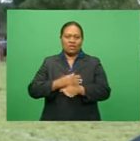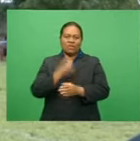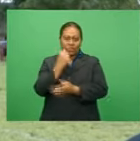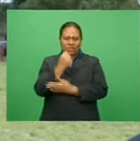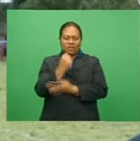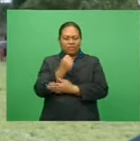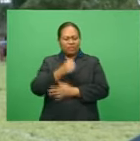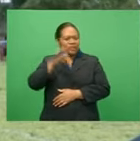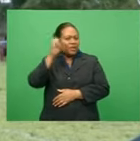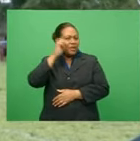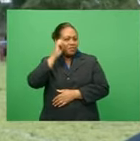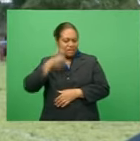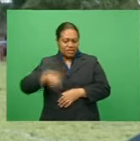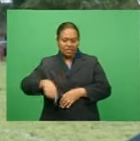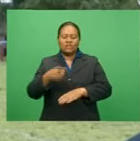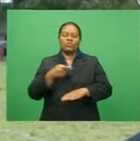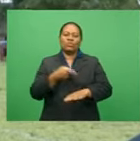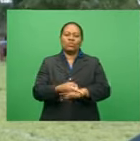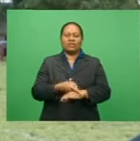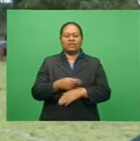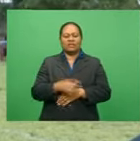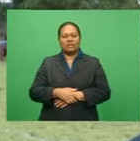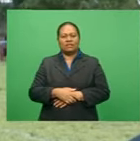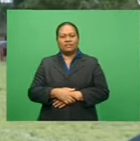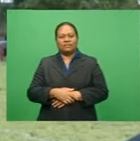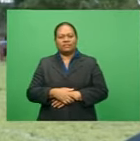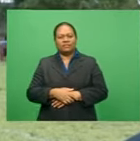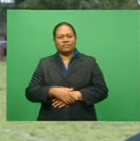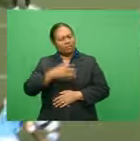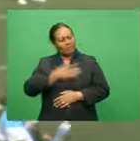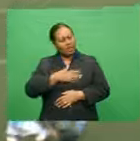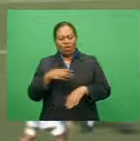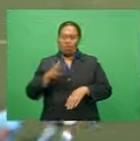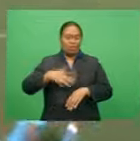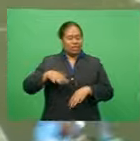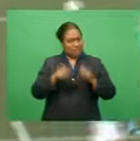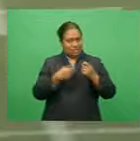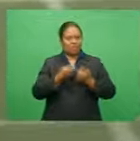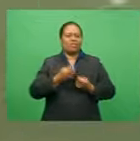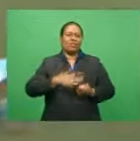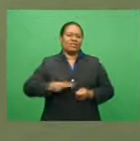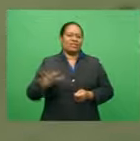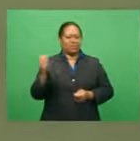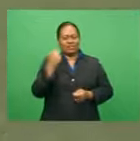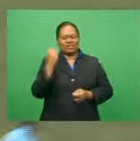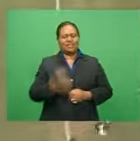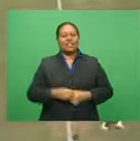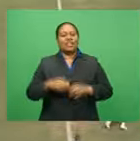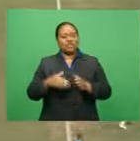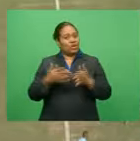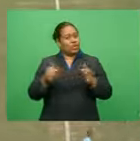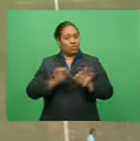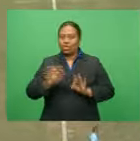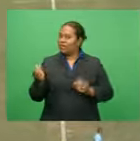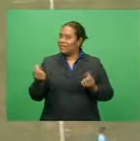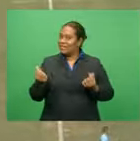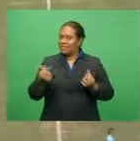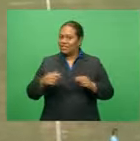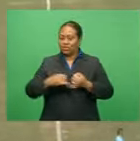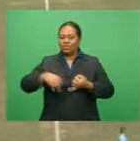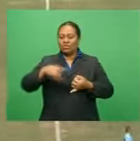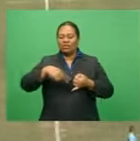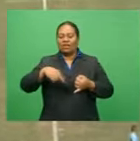expectation for this week is no team want to lose. Suva's journey to the final has not been easy, facing a